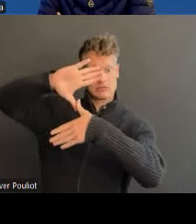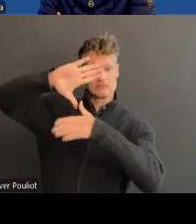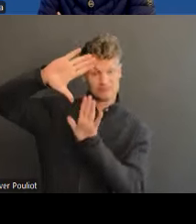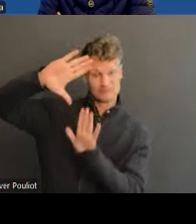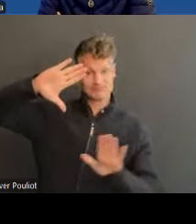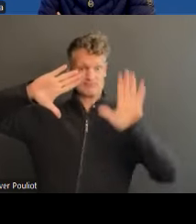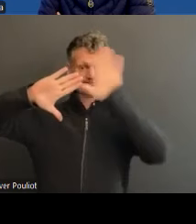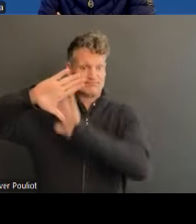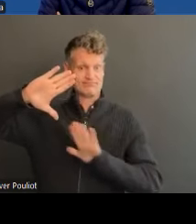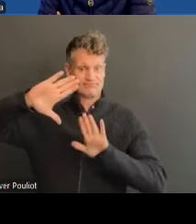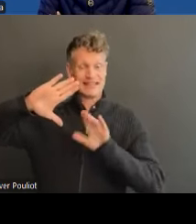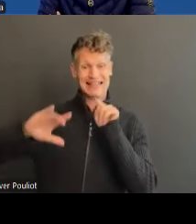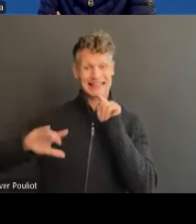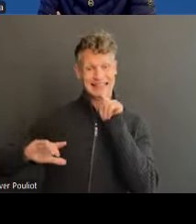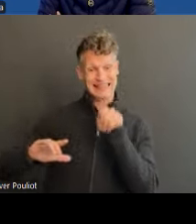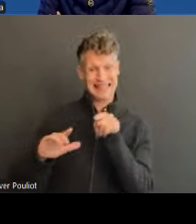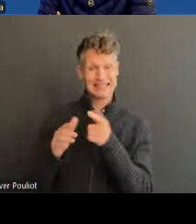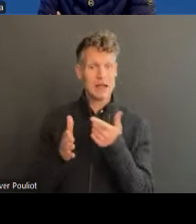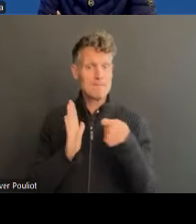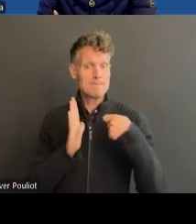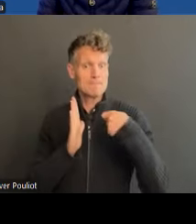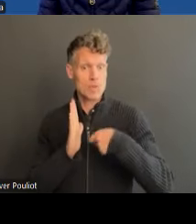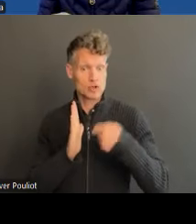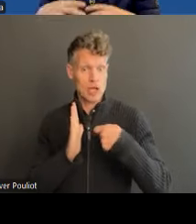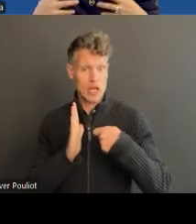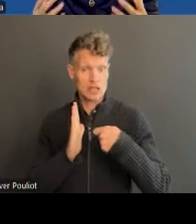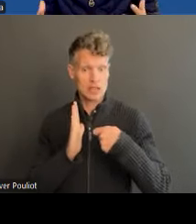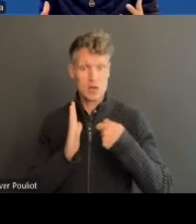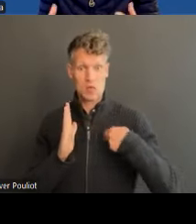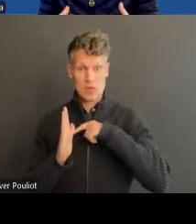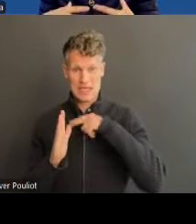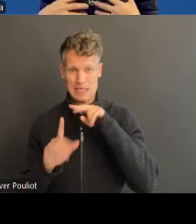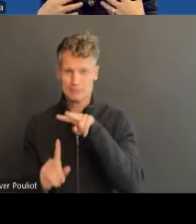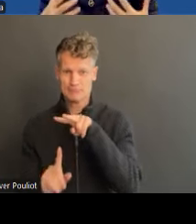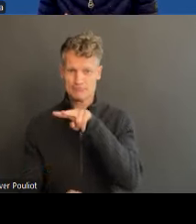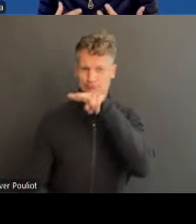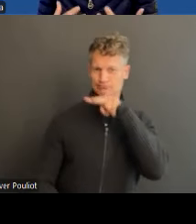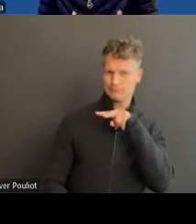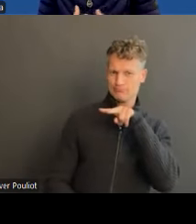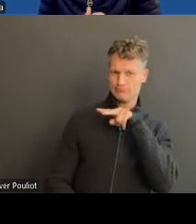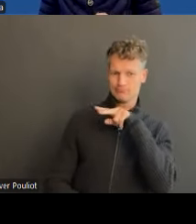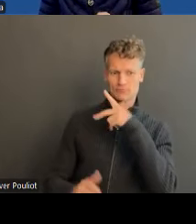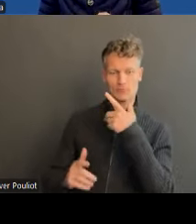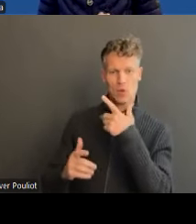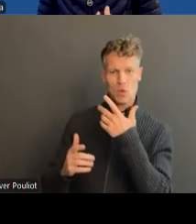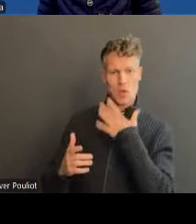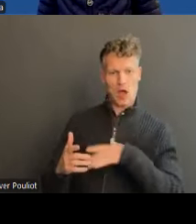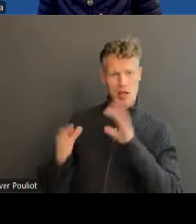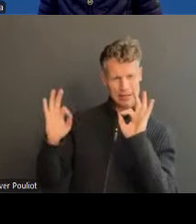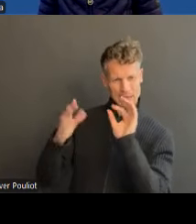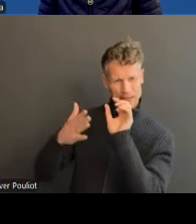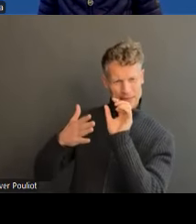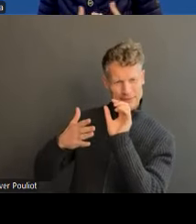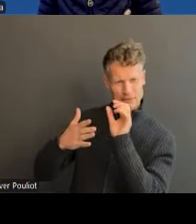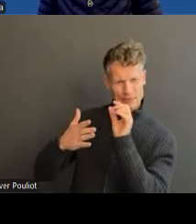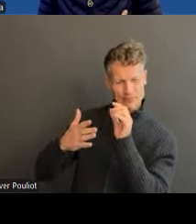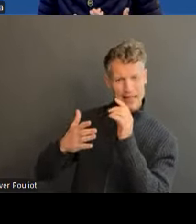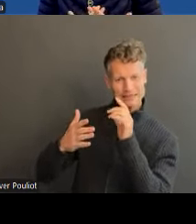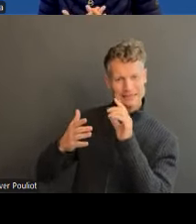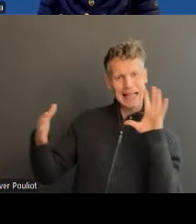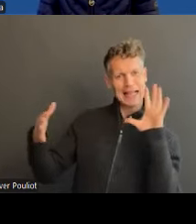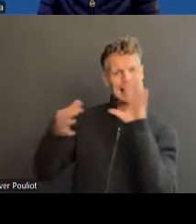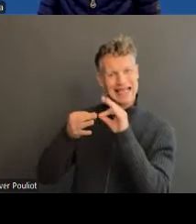been designed based on the rich and long history the region of the Americas